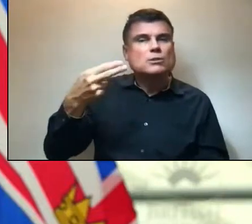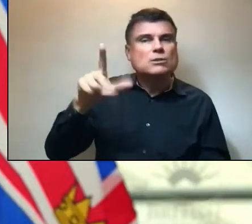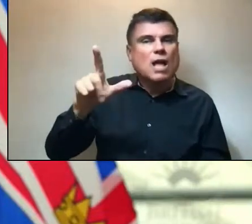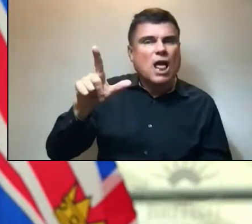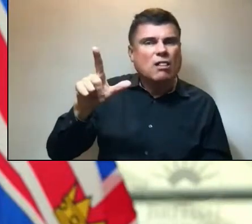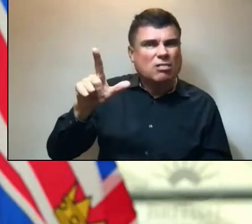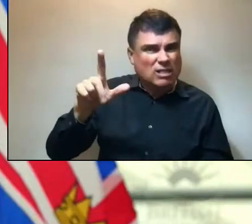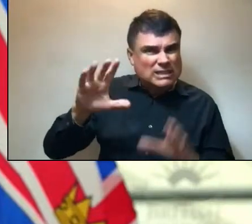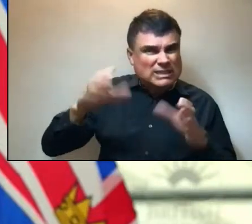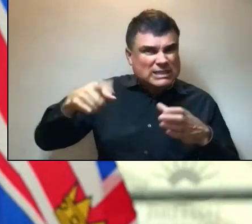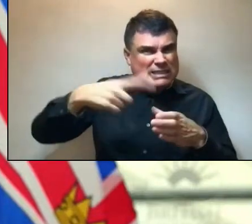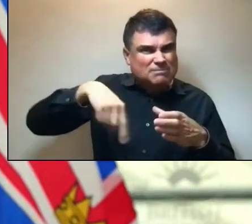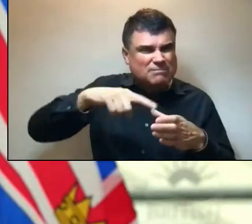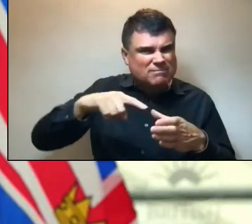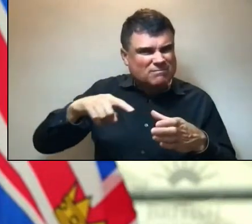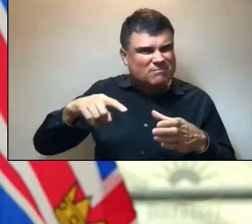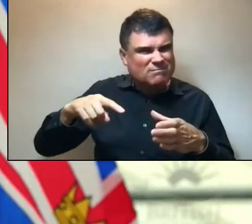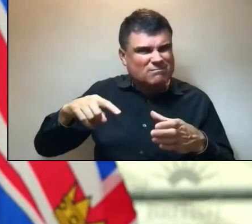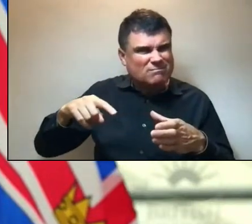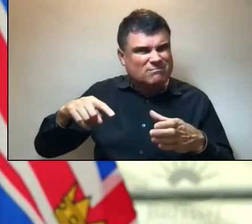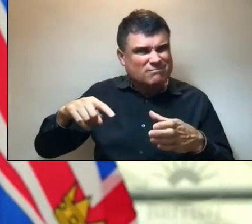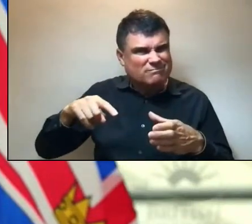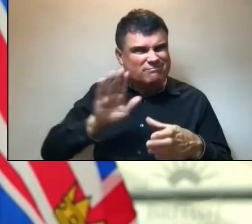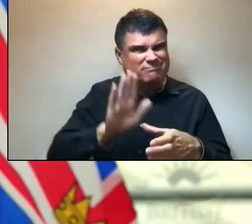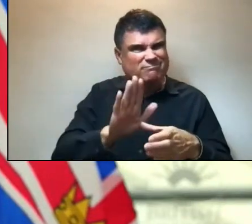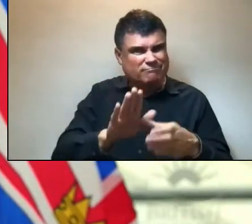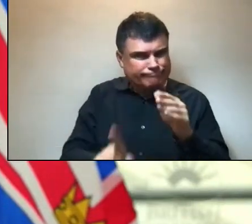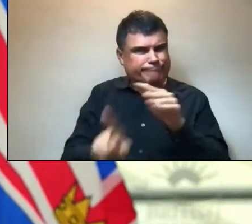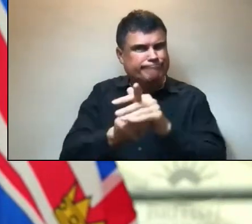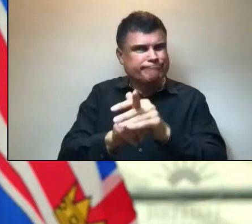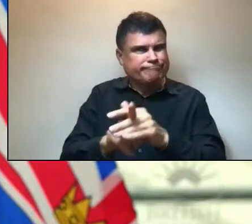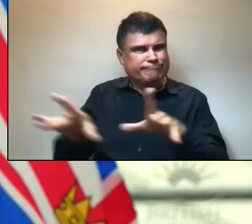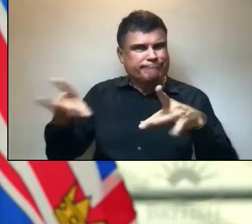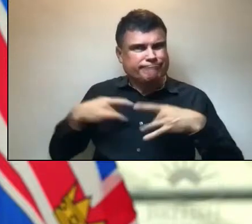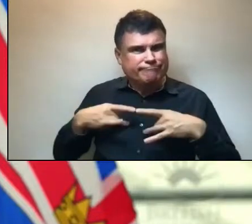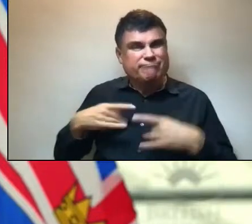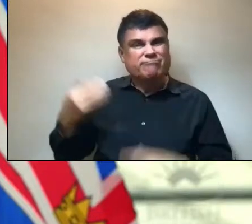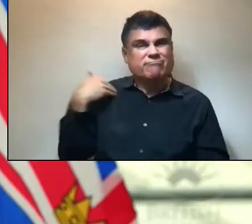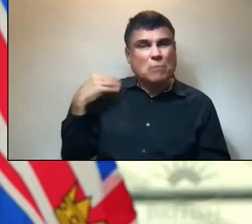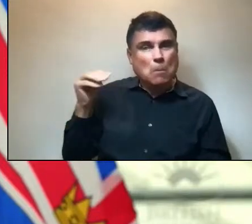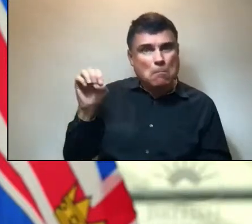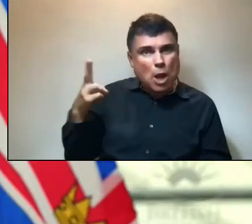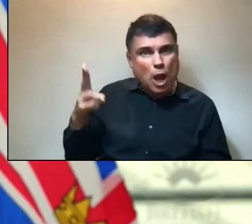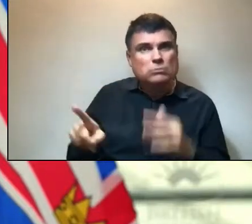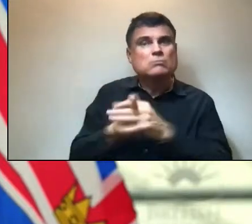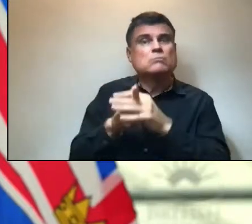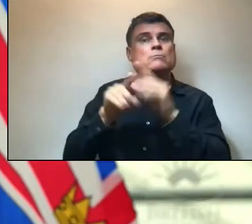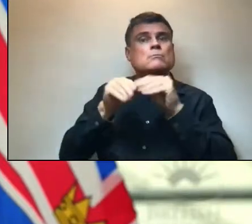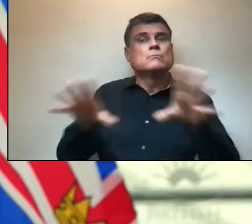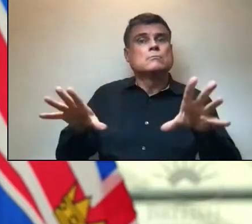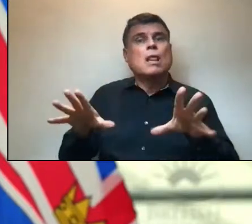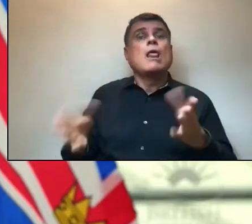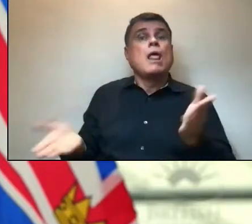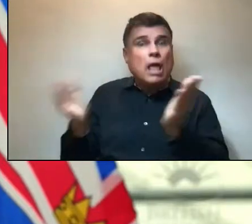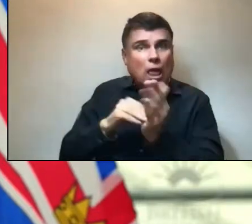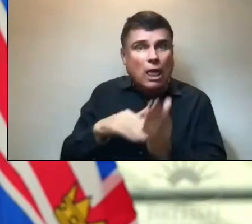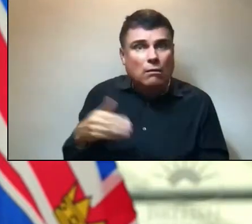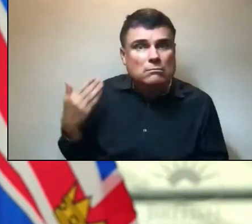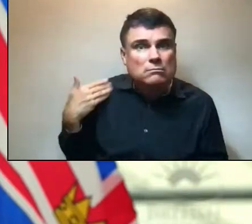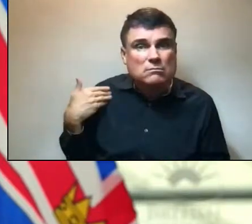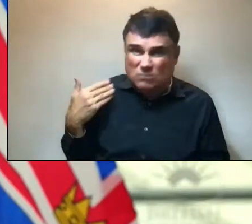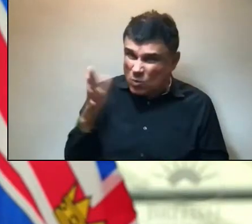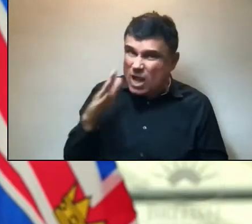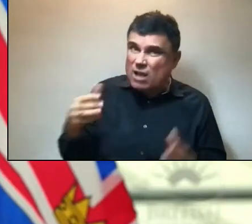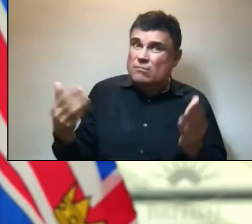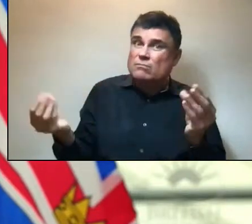cases. Considering we had this outbreak with the team in March, is there going to be additional guidance